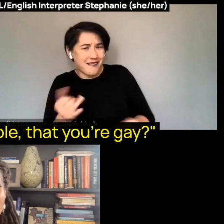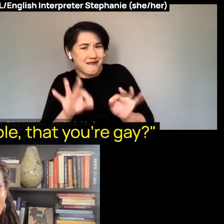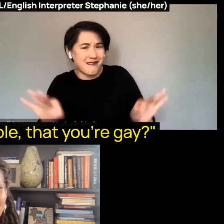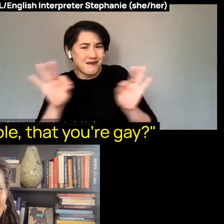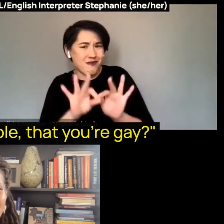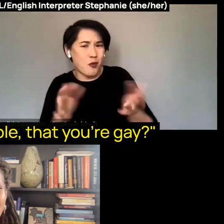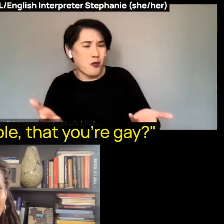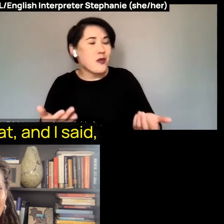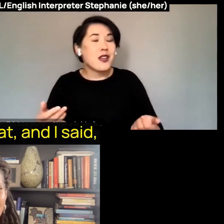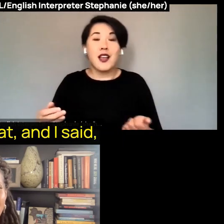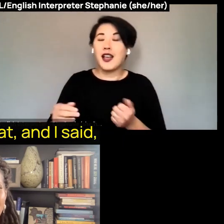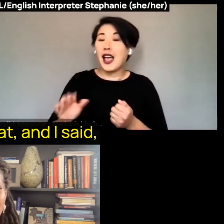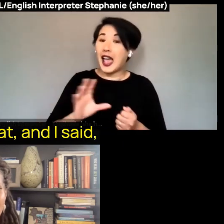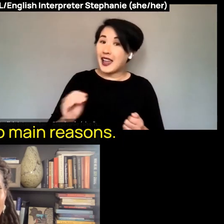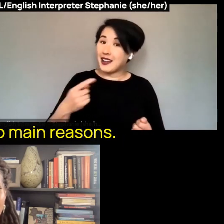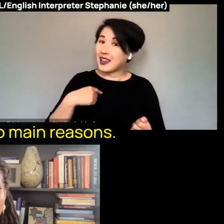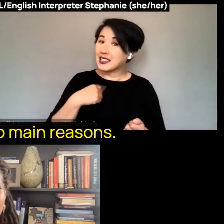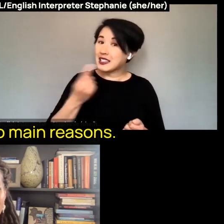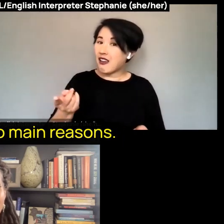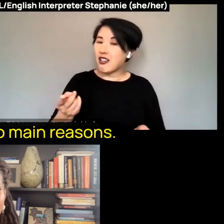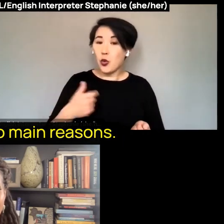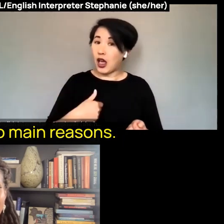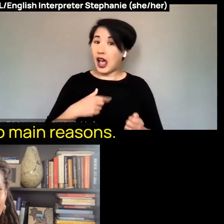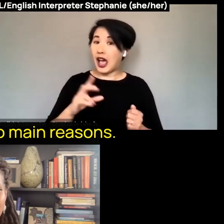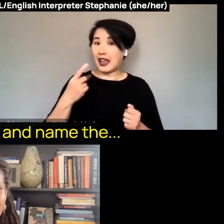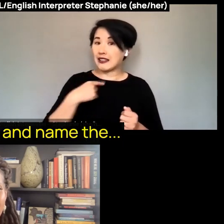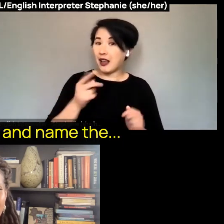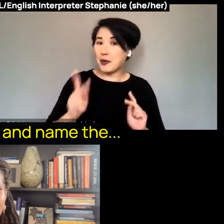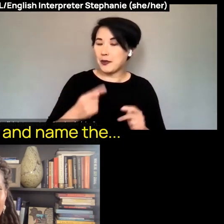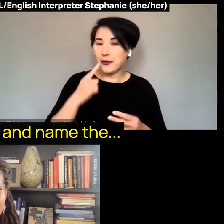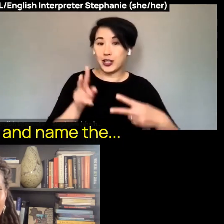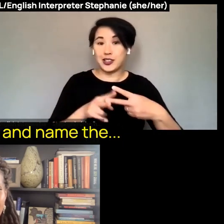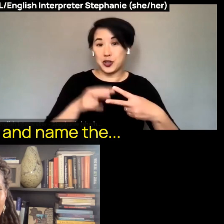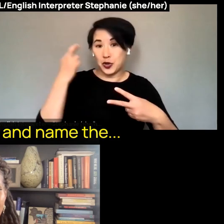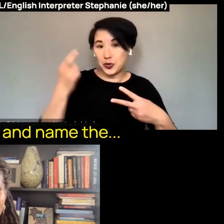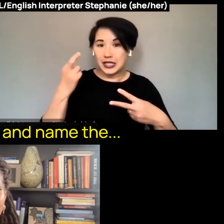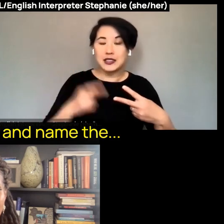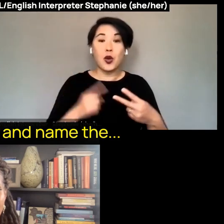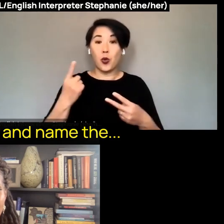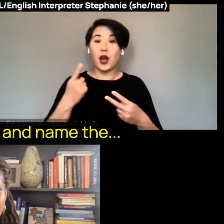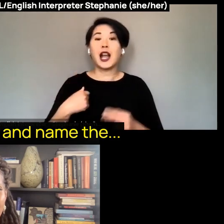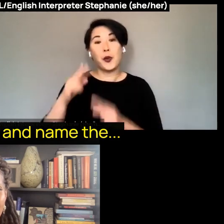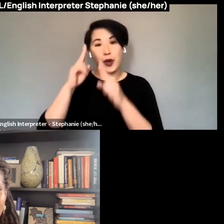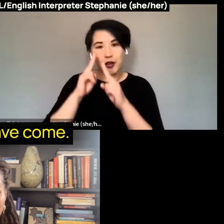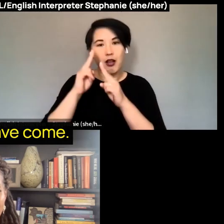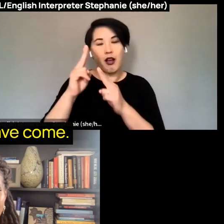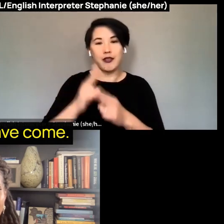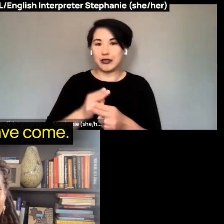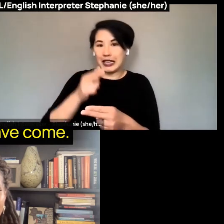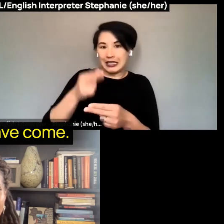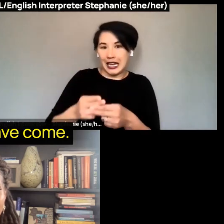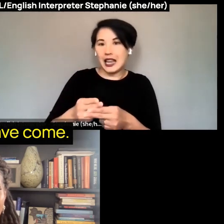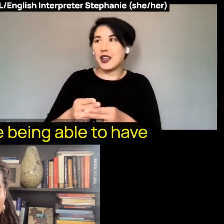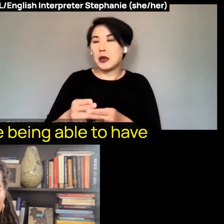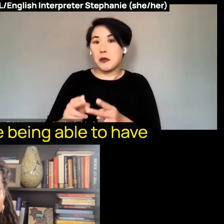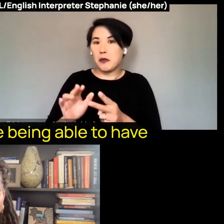share with people that you're gay? And I told, and I said, well, I share for two main reasons. One, I want to honor and name the how far we